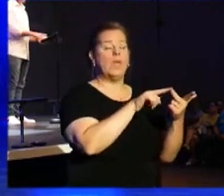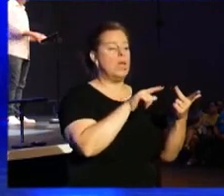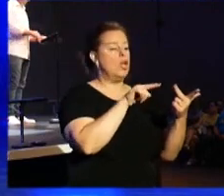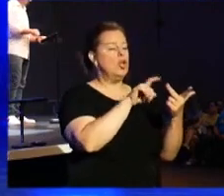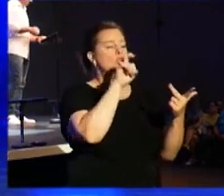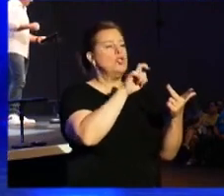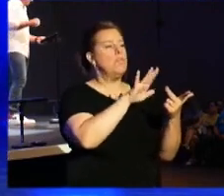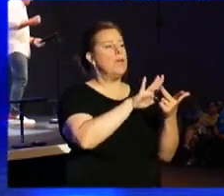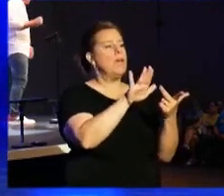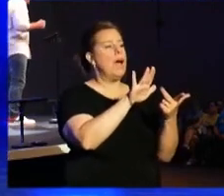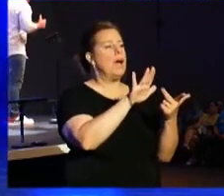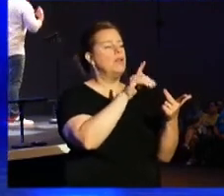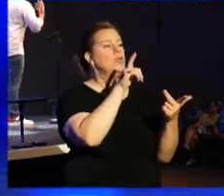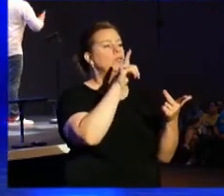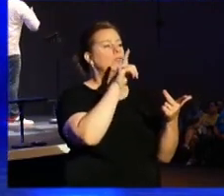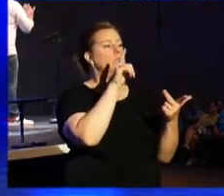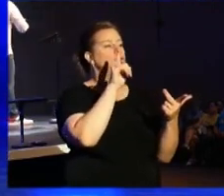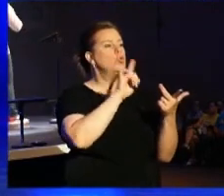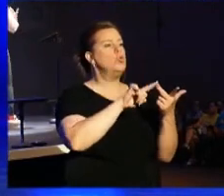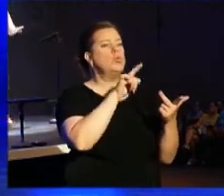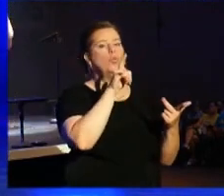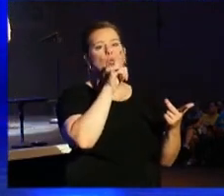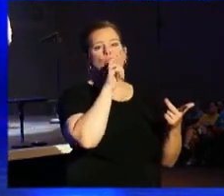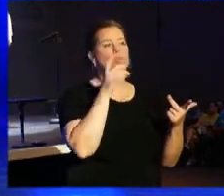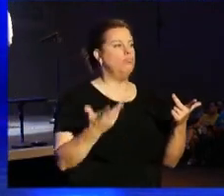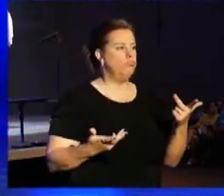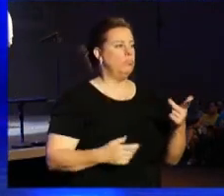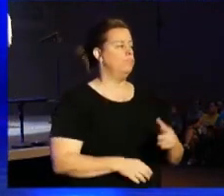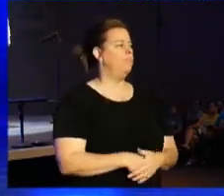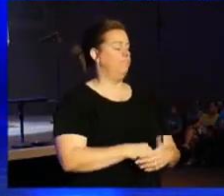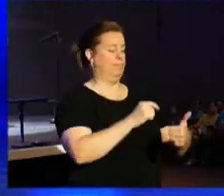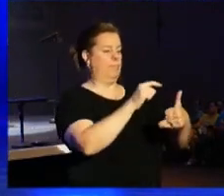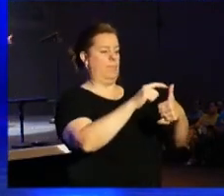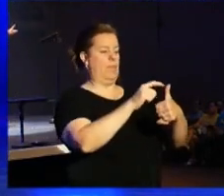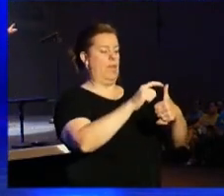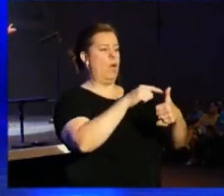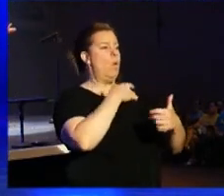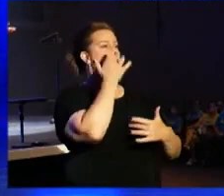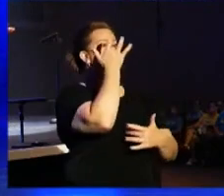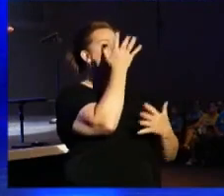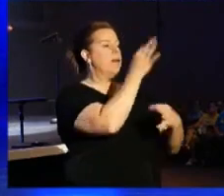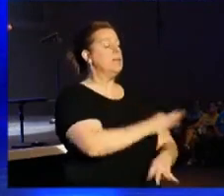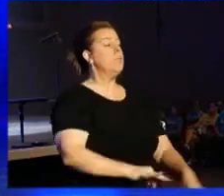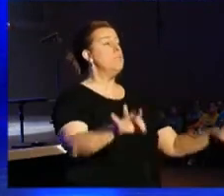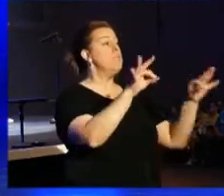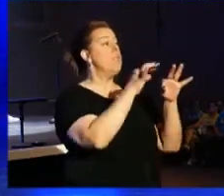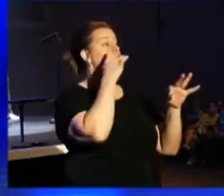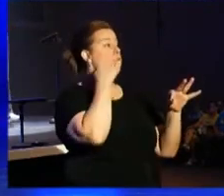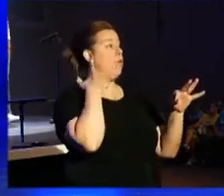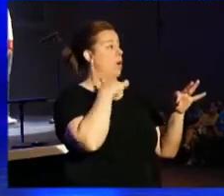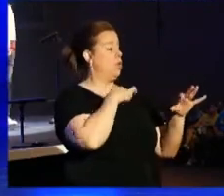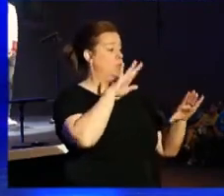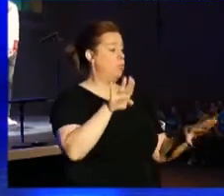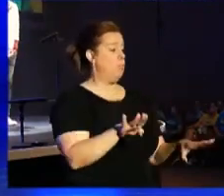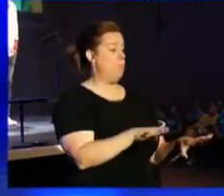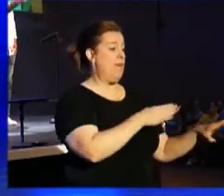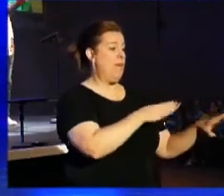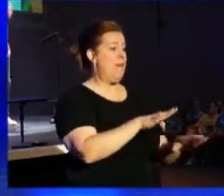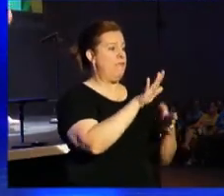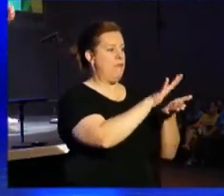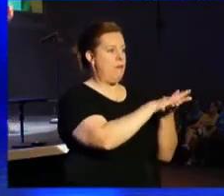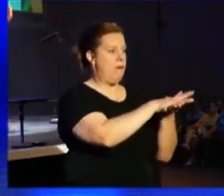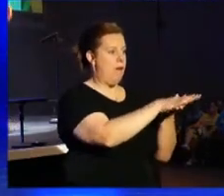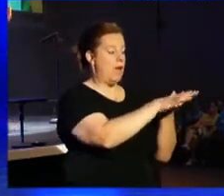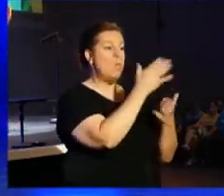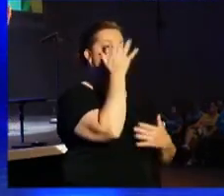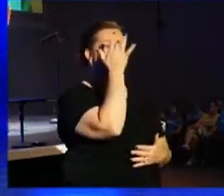to? So let's start. Why should we be kind? Why does it matter? Why is it important how you